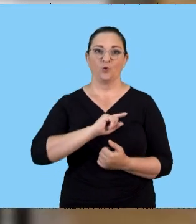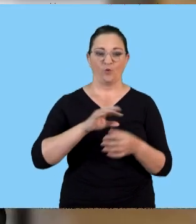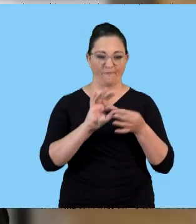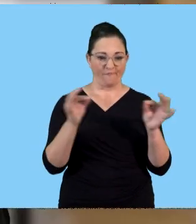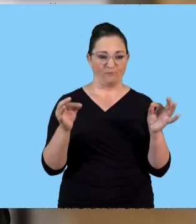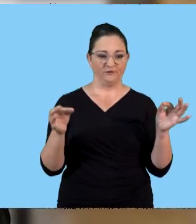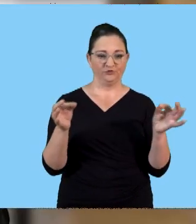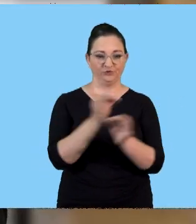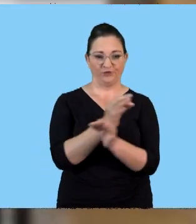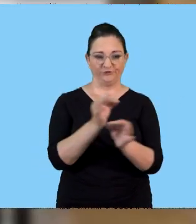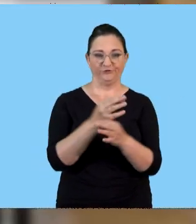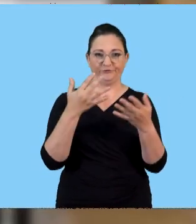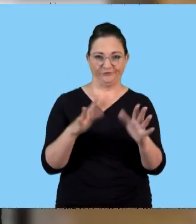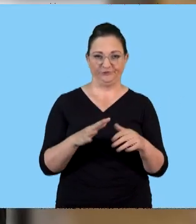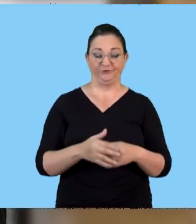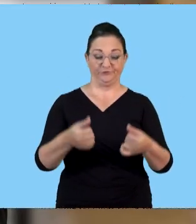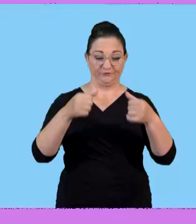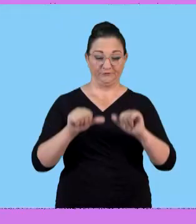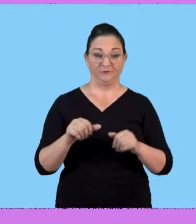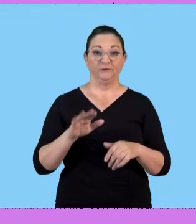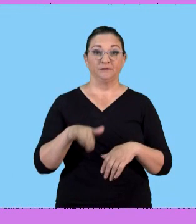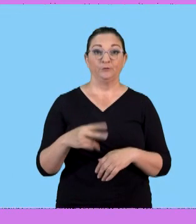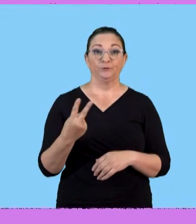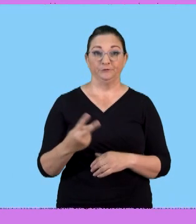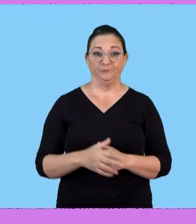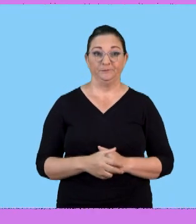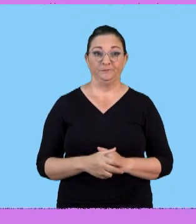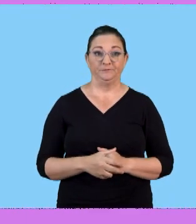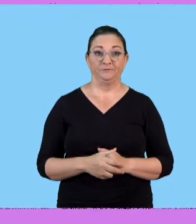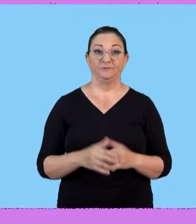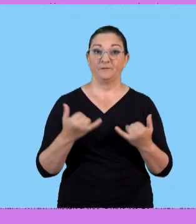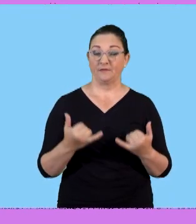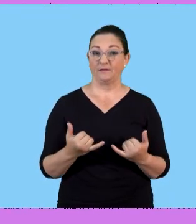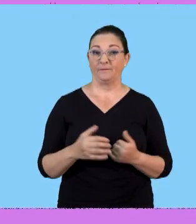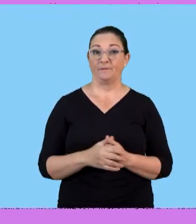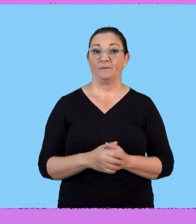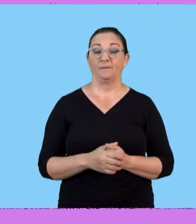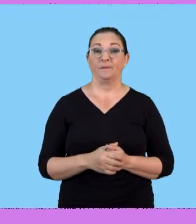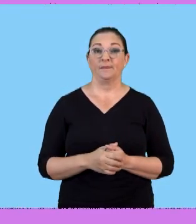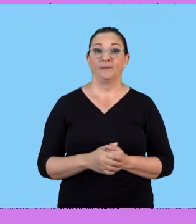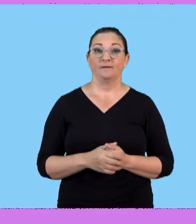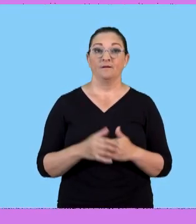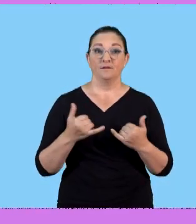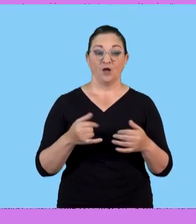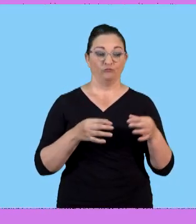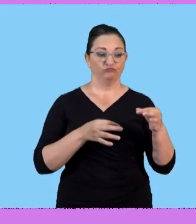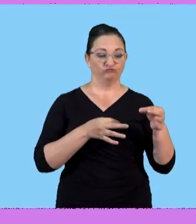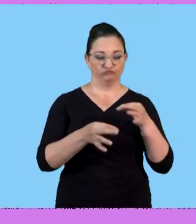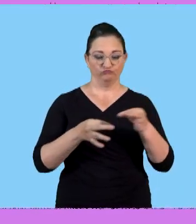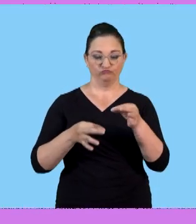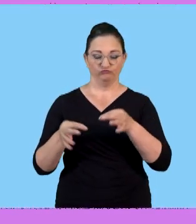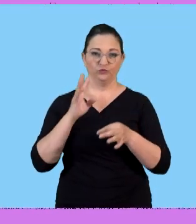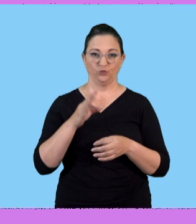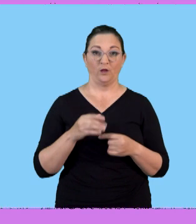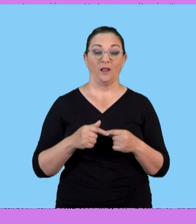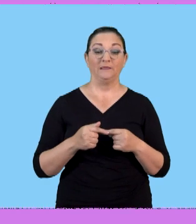changing the subject of the formula. Step number 2, I'm going to substitute now. Right, so what is the